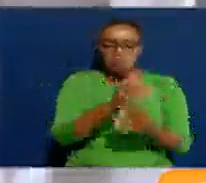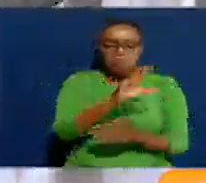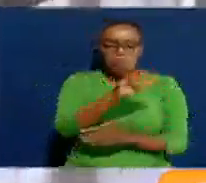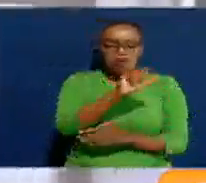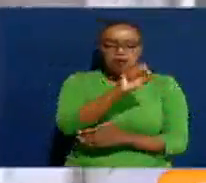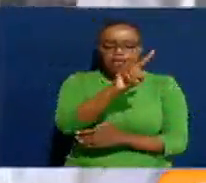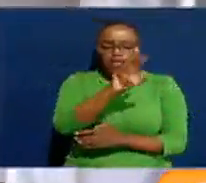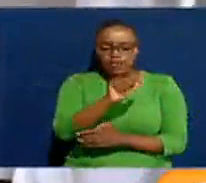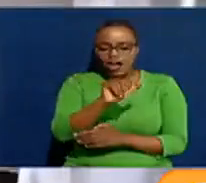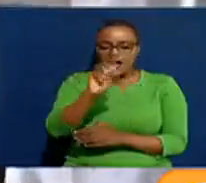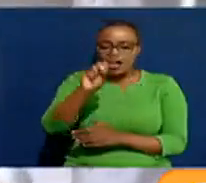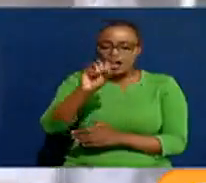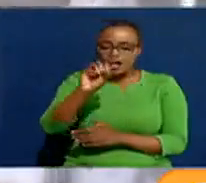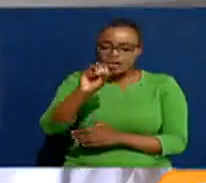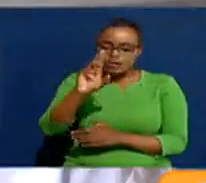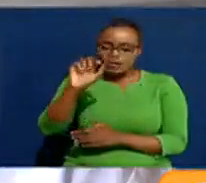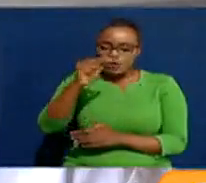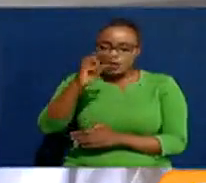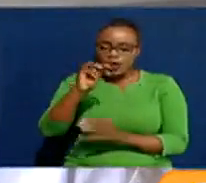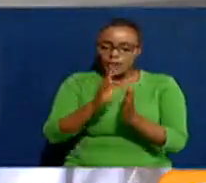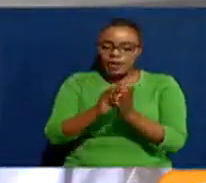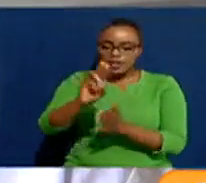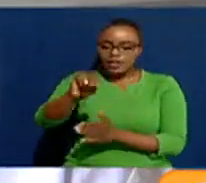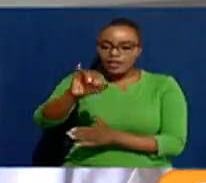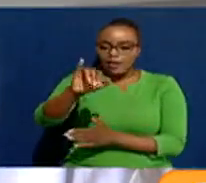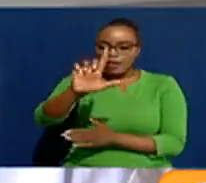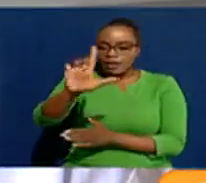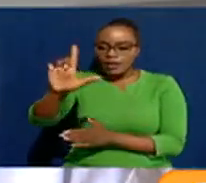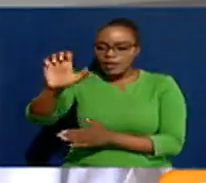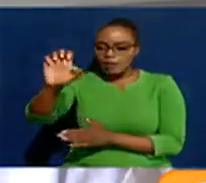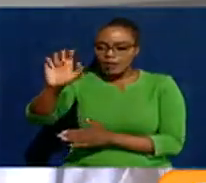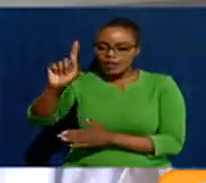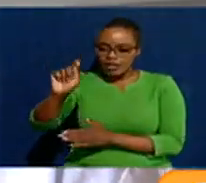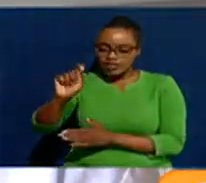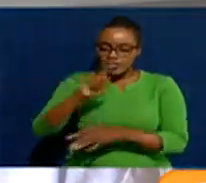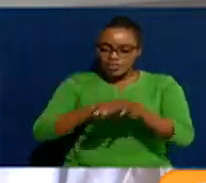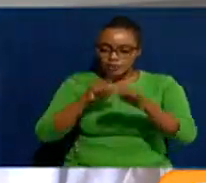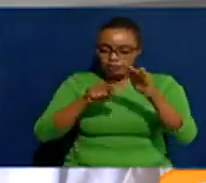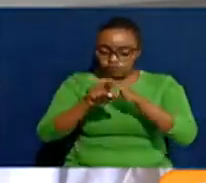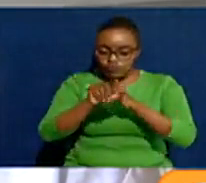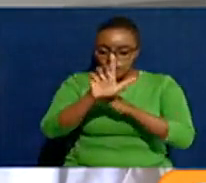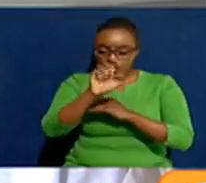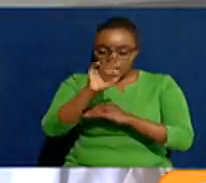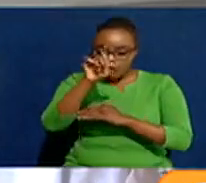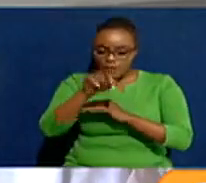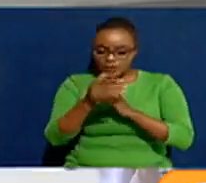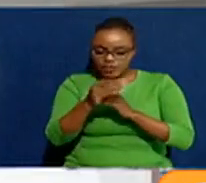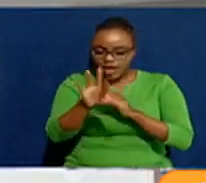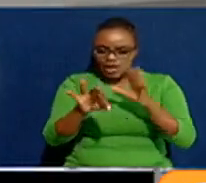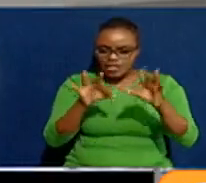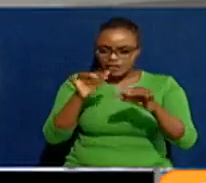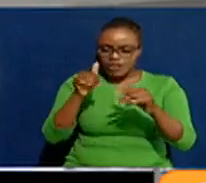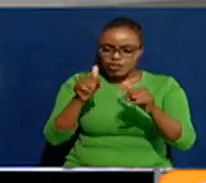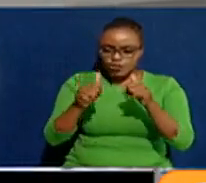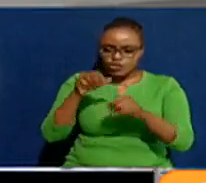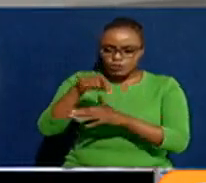to sorghum and millet. Then when you get to the lab, you must also be able to identify the crop that you want